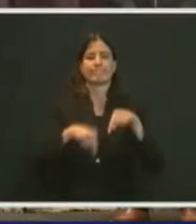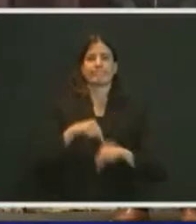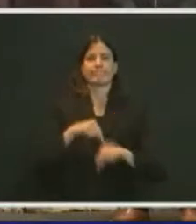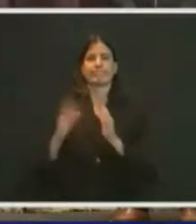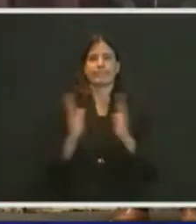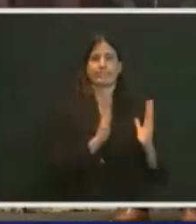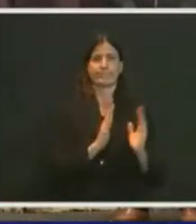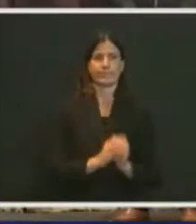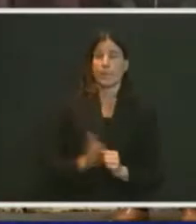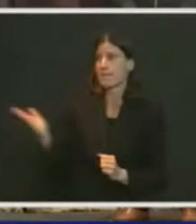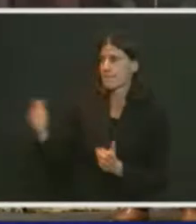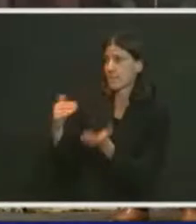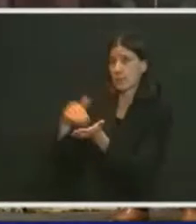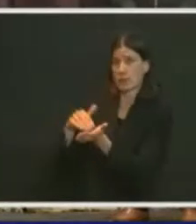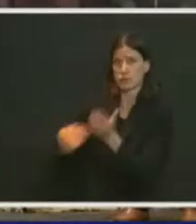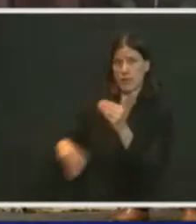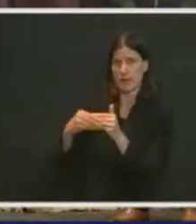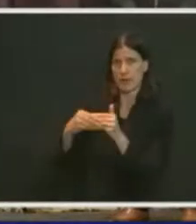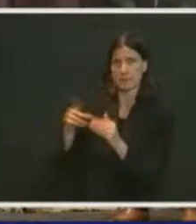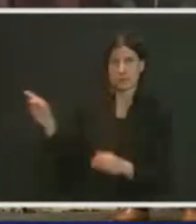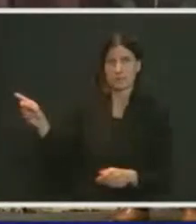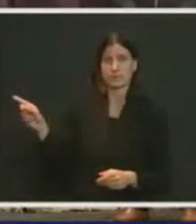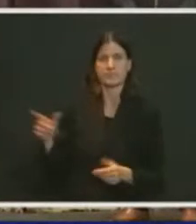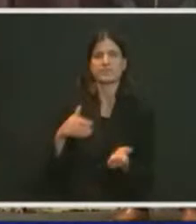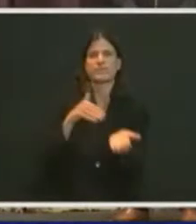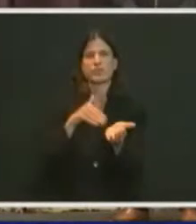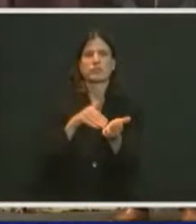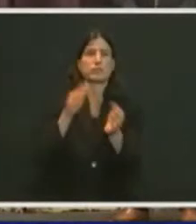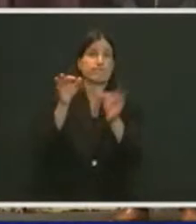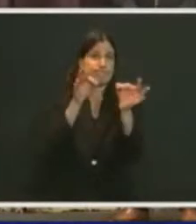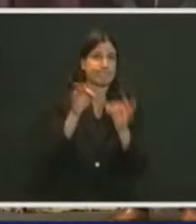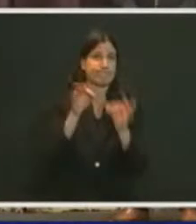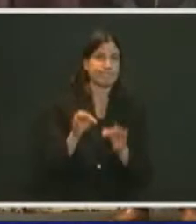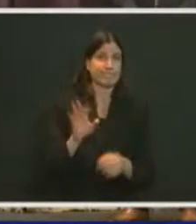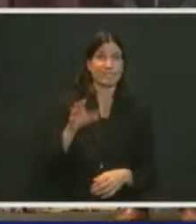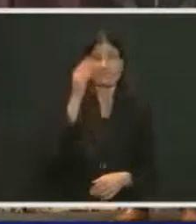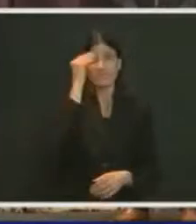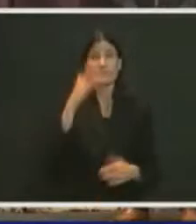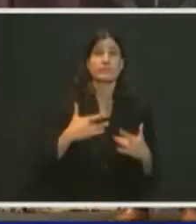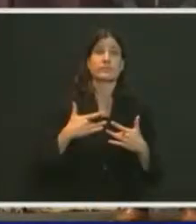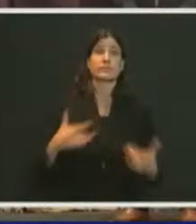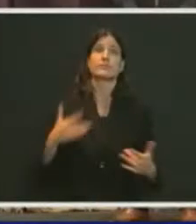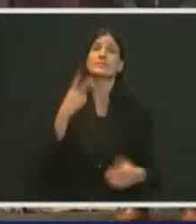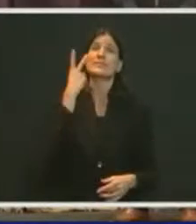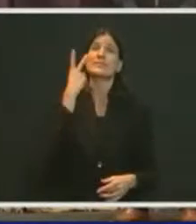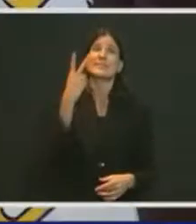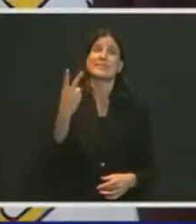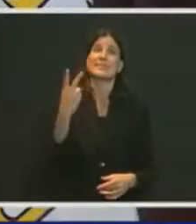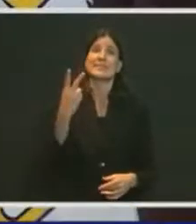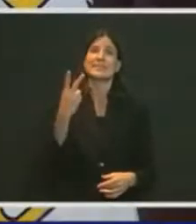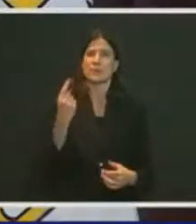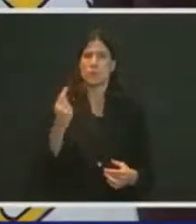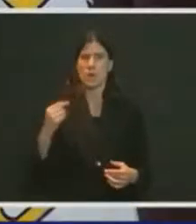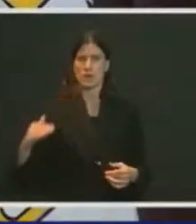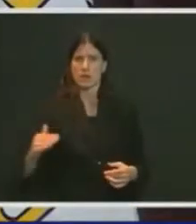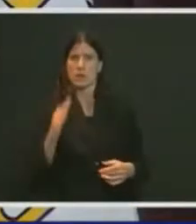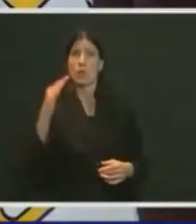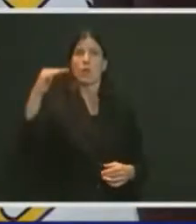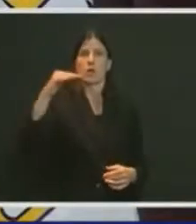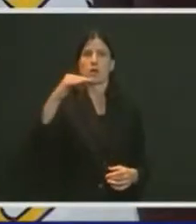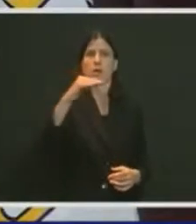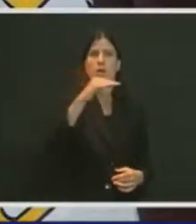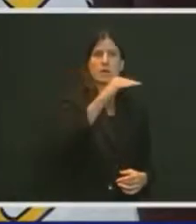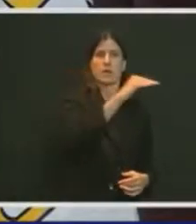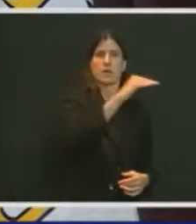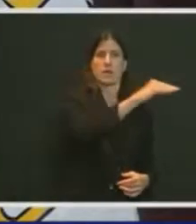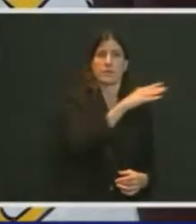Yeah, the governor answered it well. The key is looking at the trend and gaining a sense of how quickly we